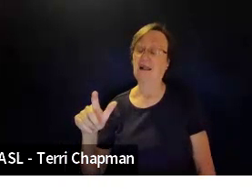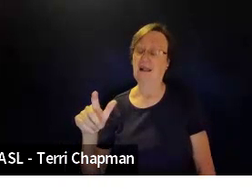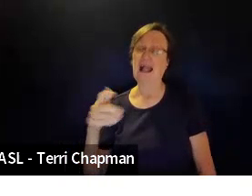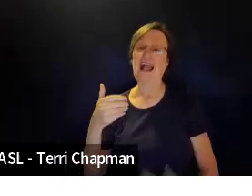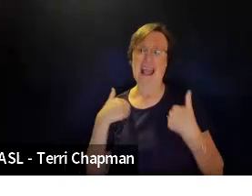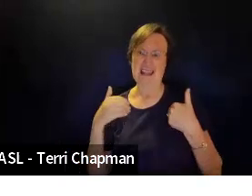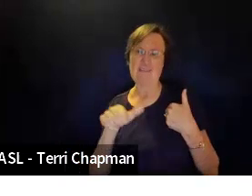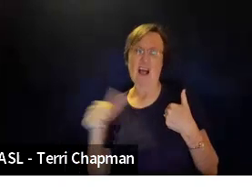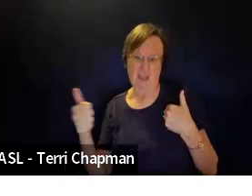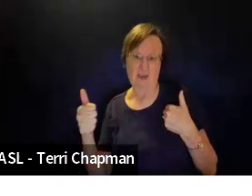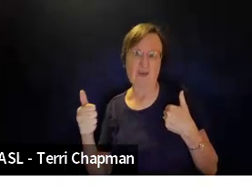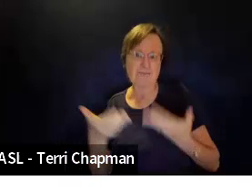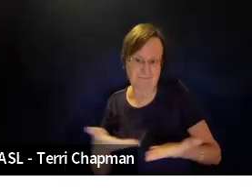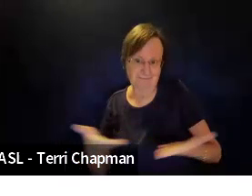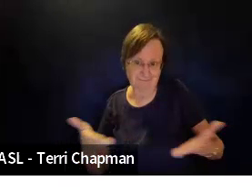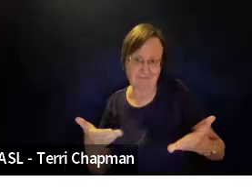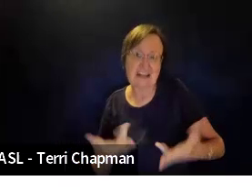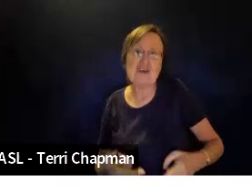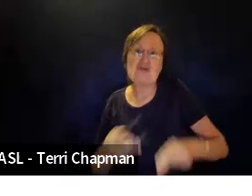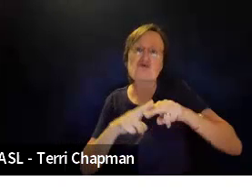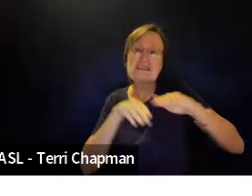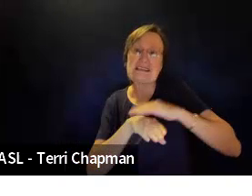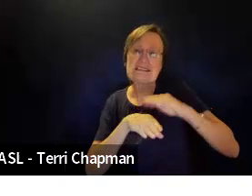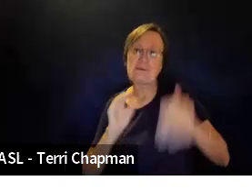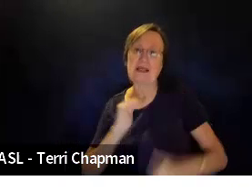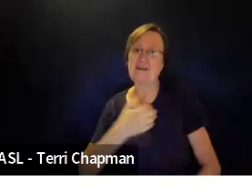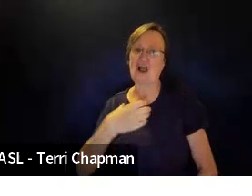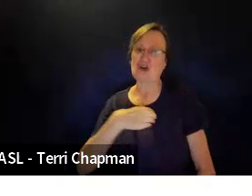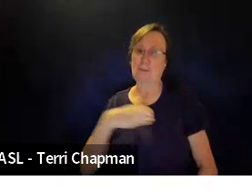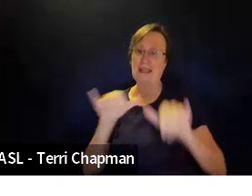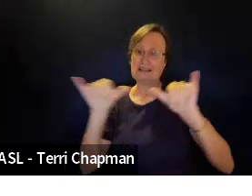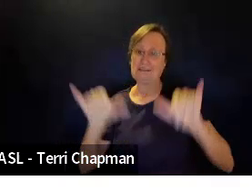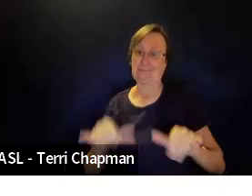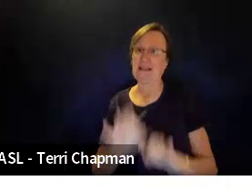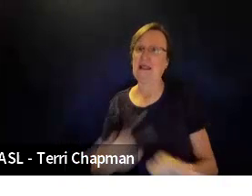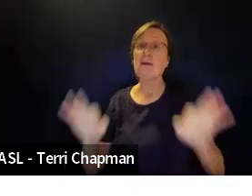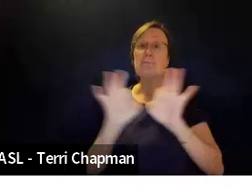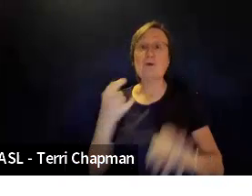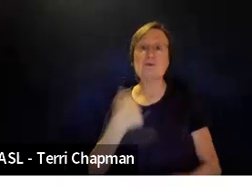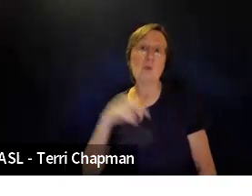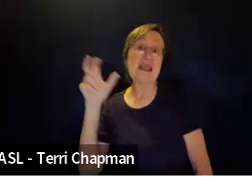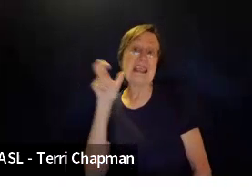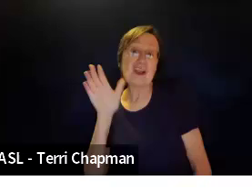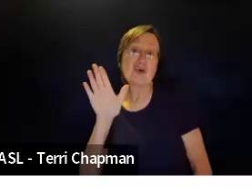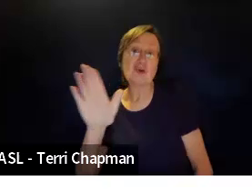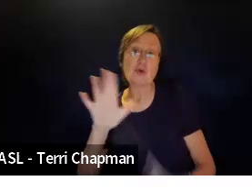products to increase the accessibility of our complaint system. It is critical we hear your stories and where you're stuck,